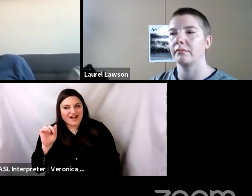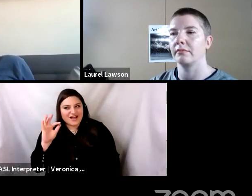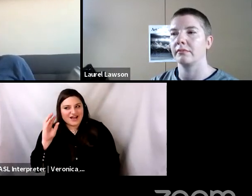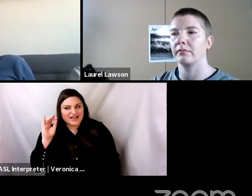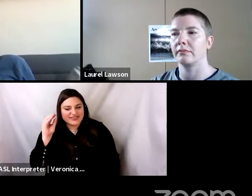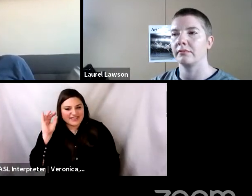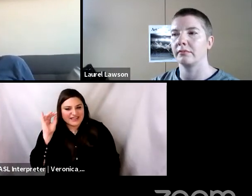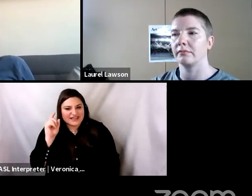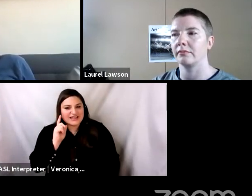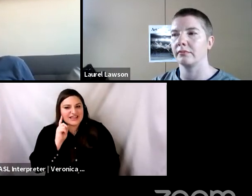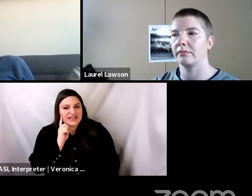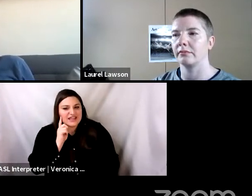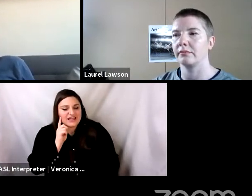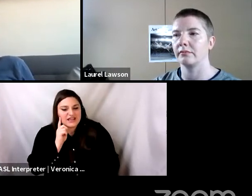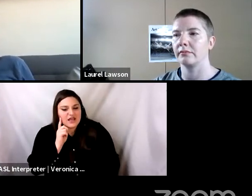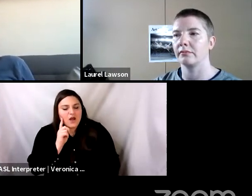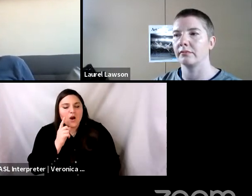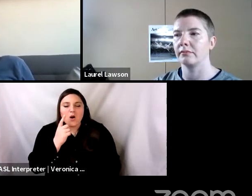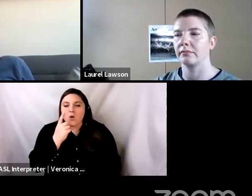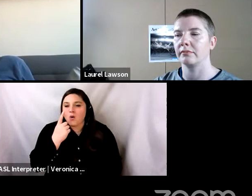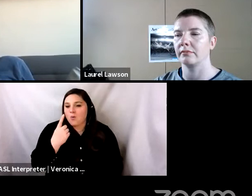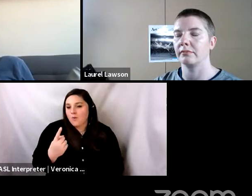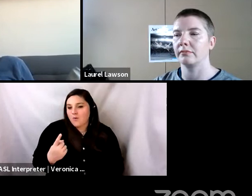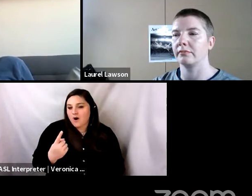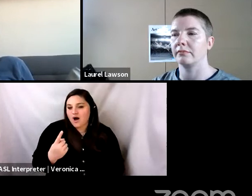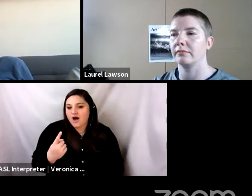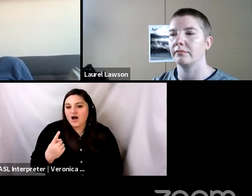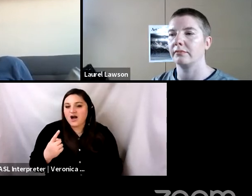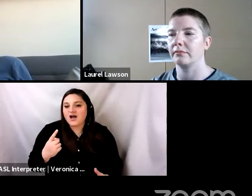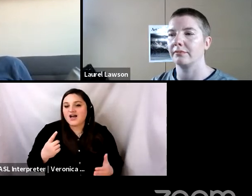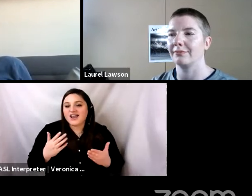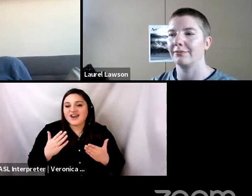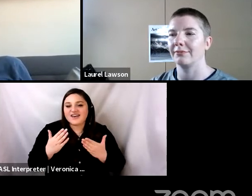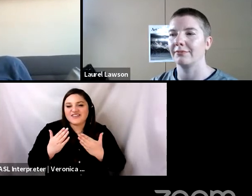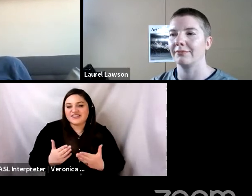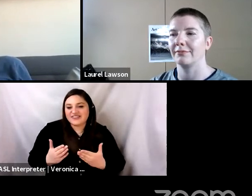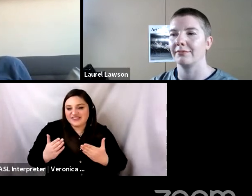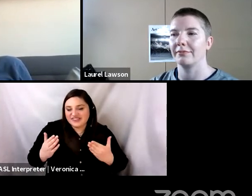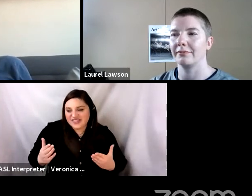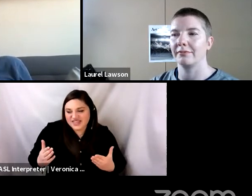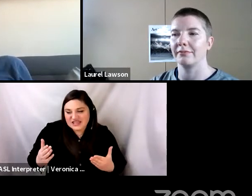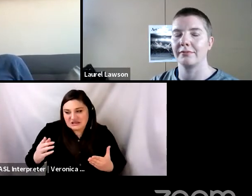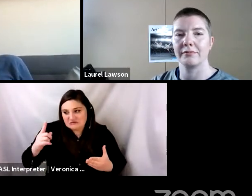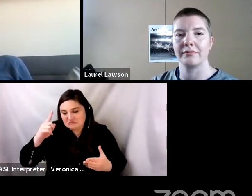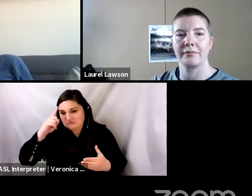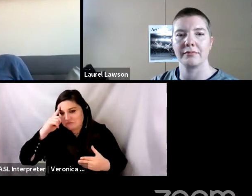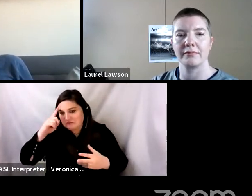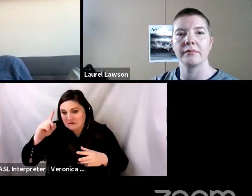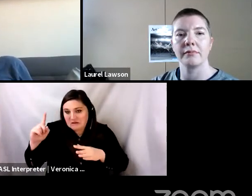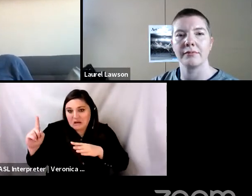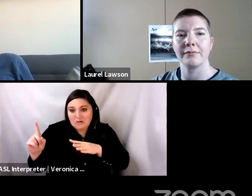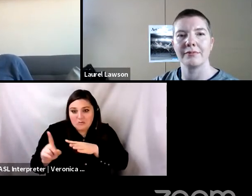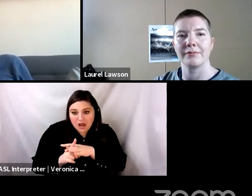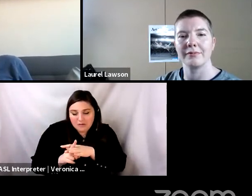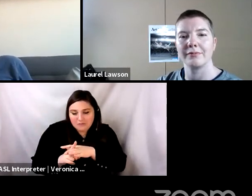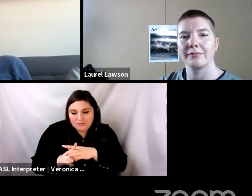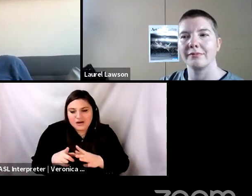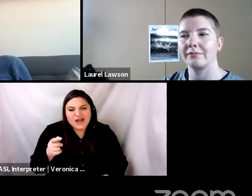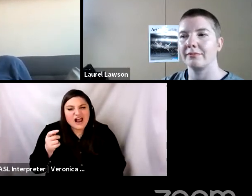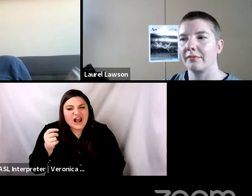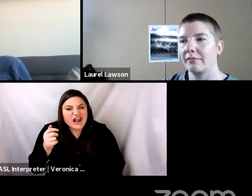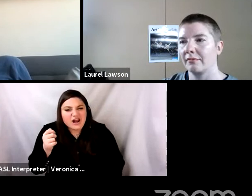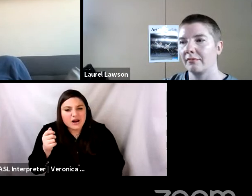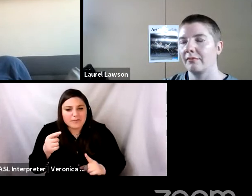The one thing that comes to mind, and it doesn't fully answer the question, and I acknowledge that, but